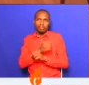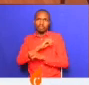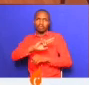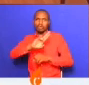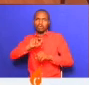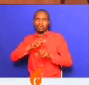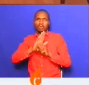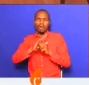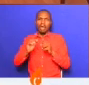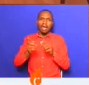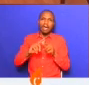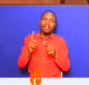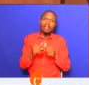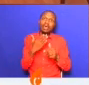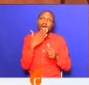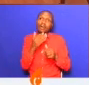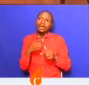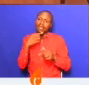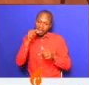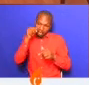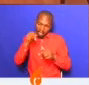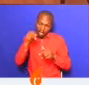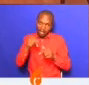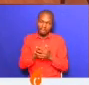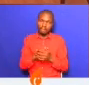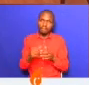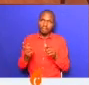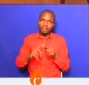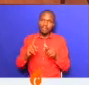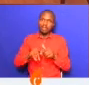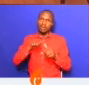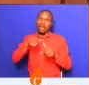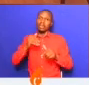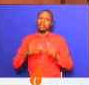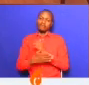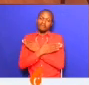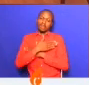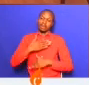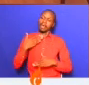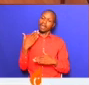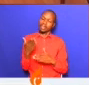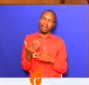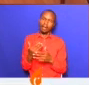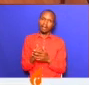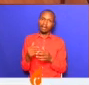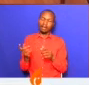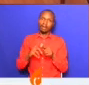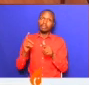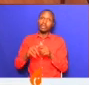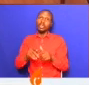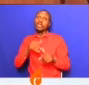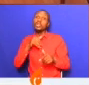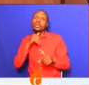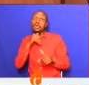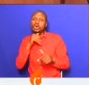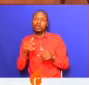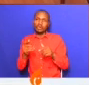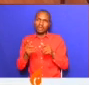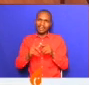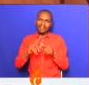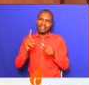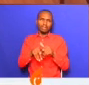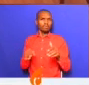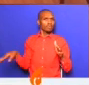So I want, as I said with humility, to ask my colleagues not to